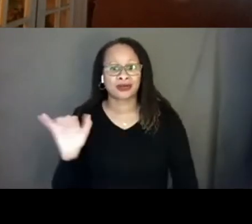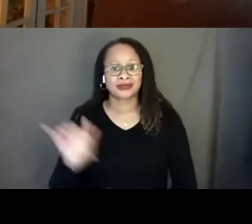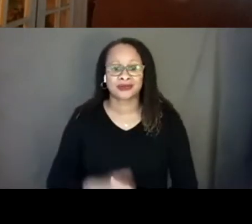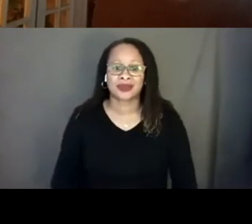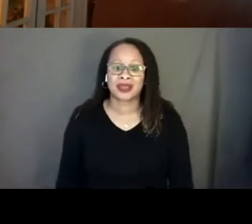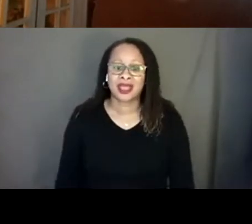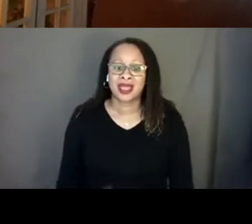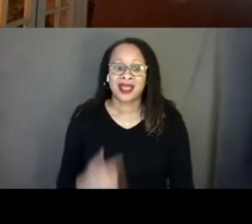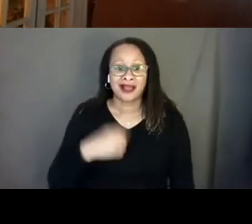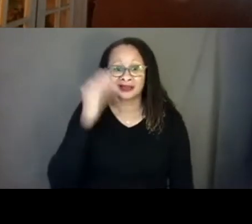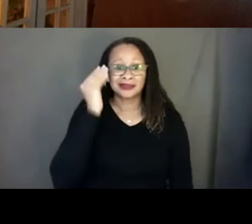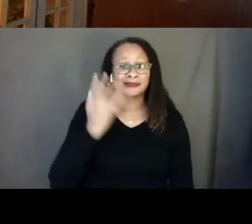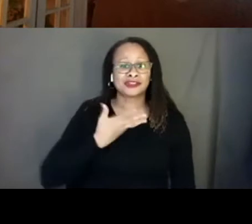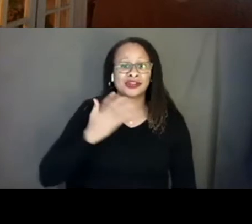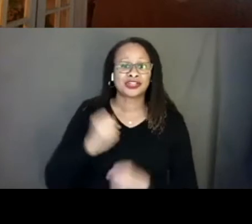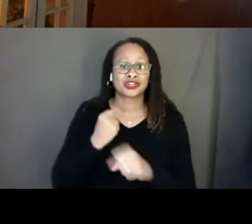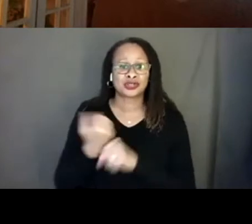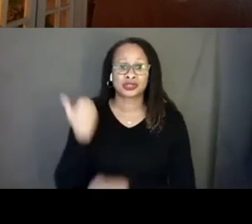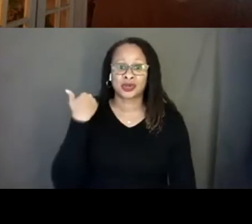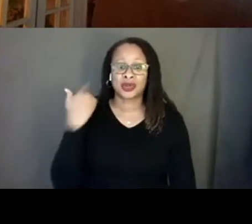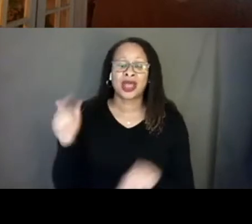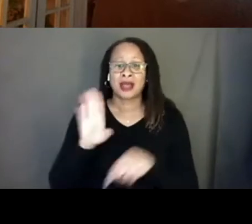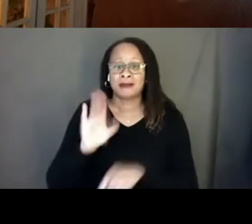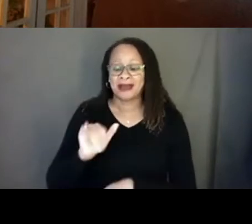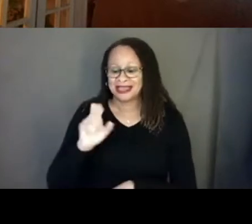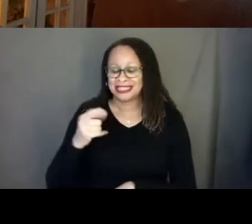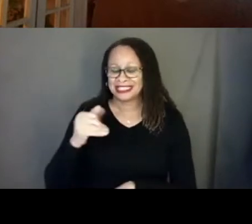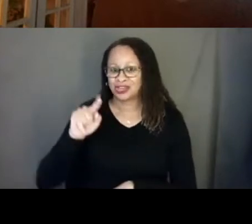told years ago by an exec I won't name,